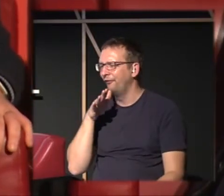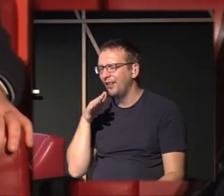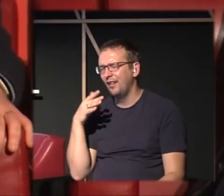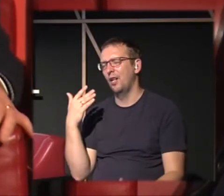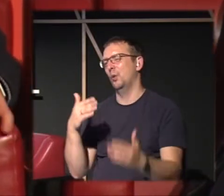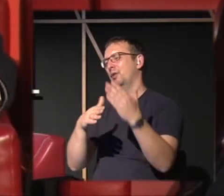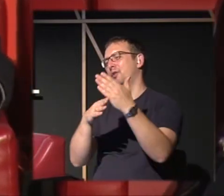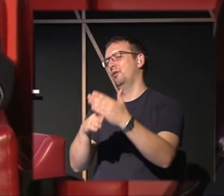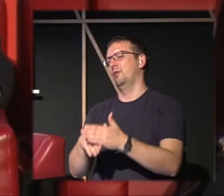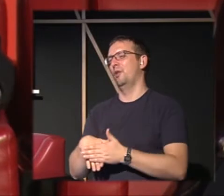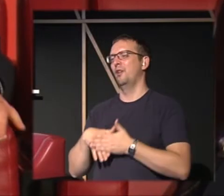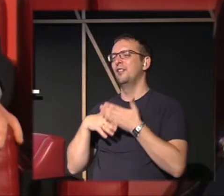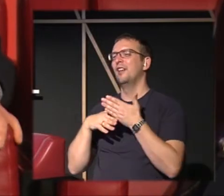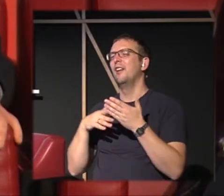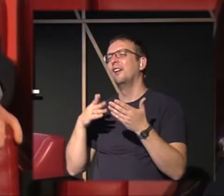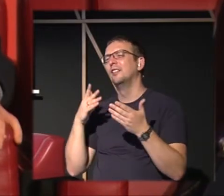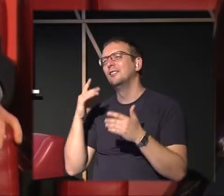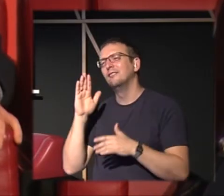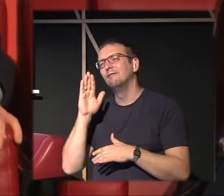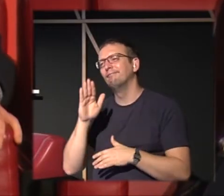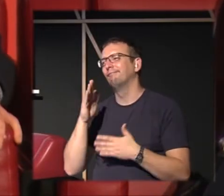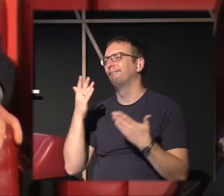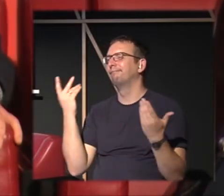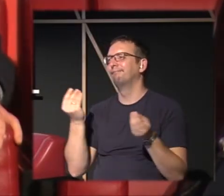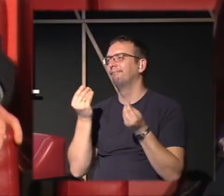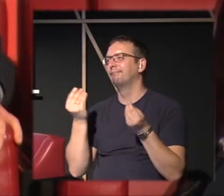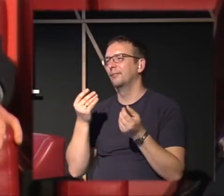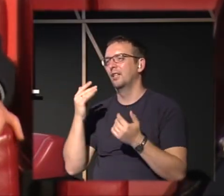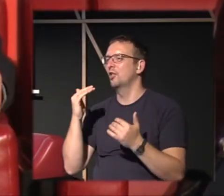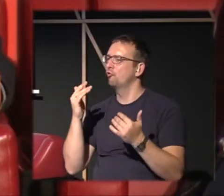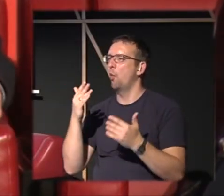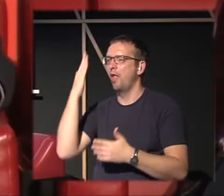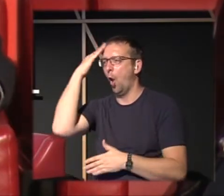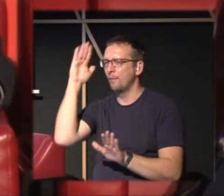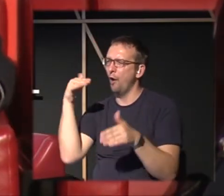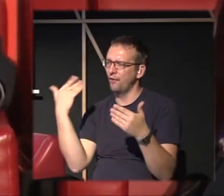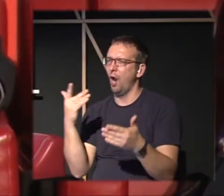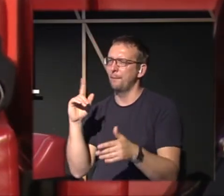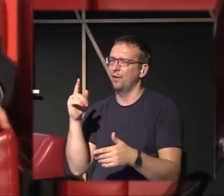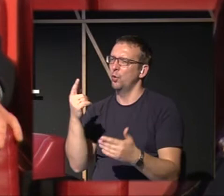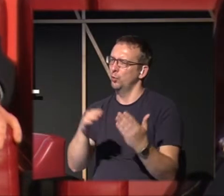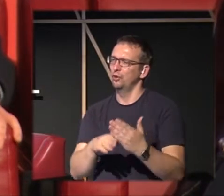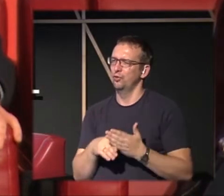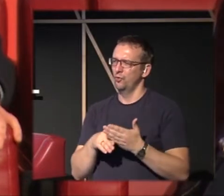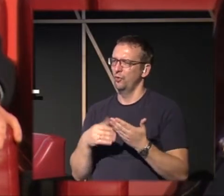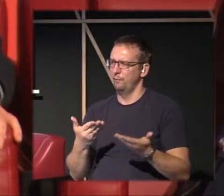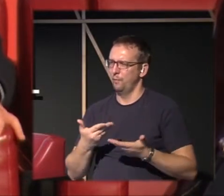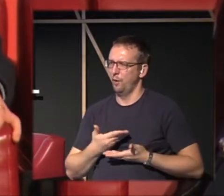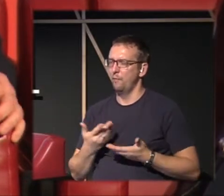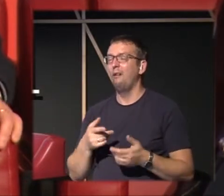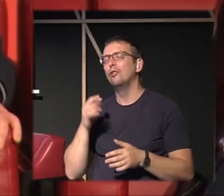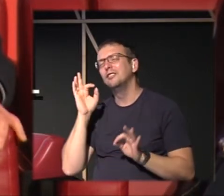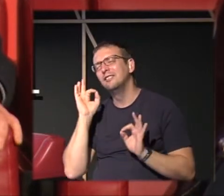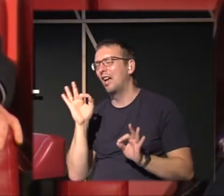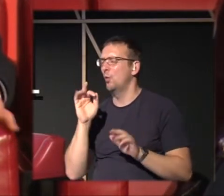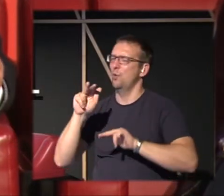have strong DSAs and work in collaboration come together to kind of provide that opportunity and to raise awareness and to